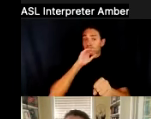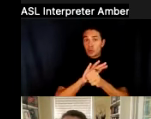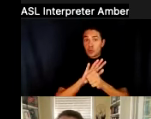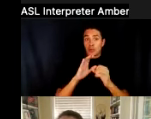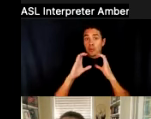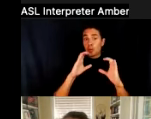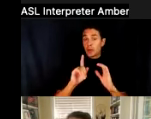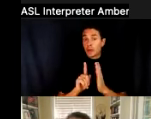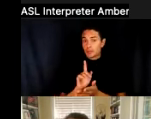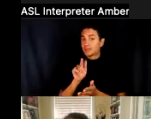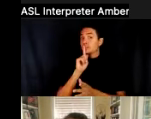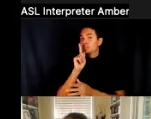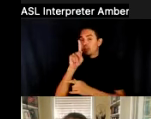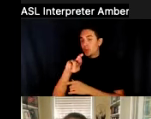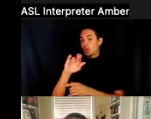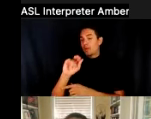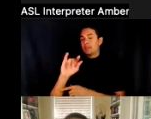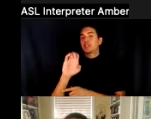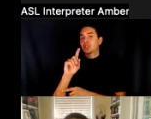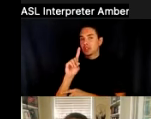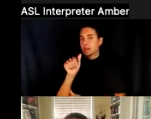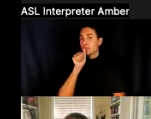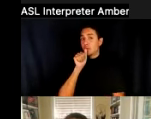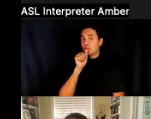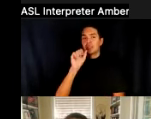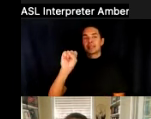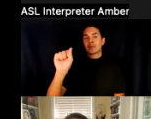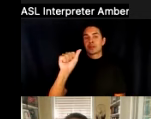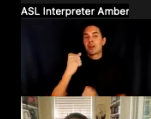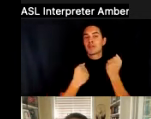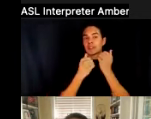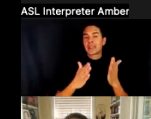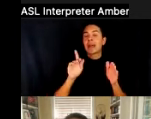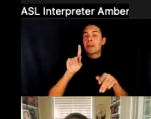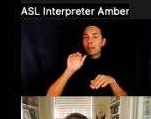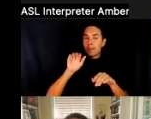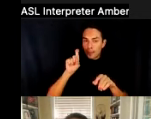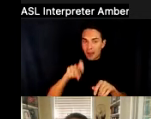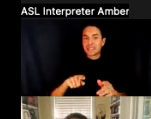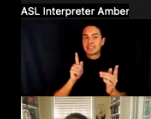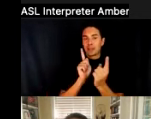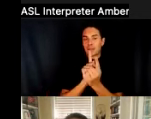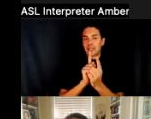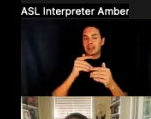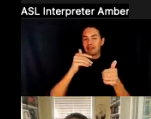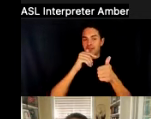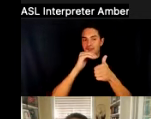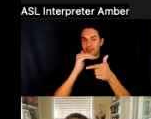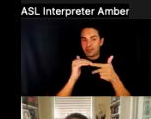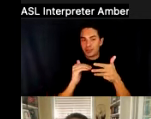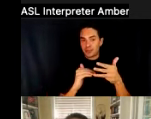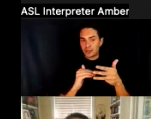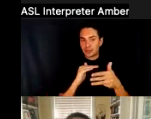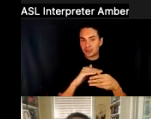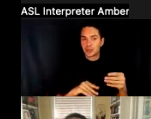assault advocate must meet all of the following: undergo at least 40 hours of sexual assault training,